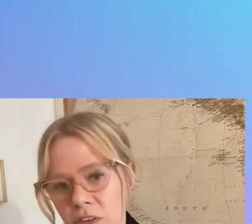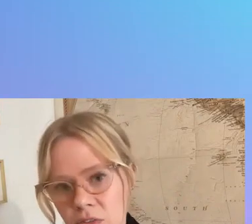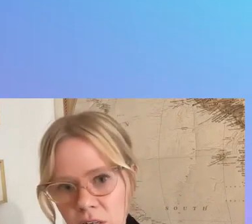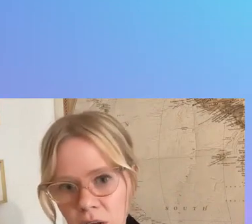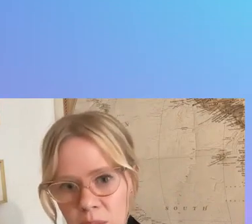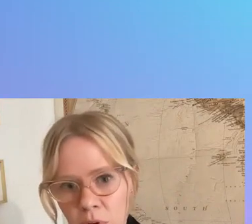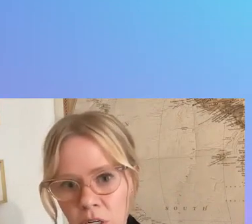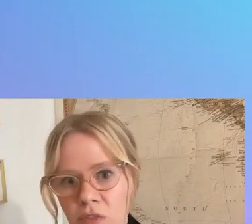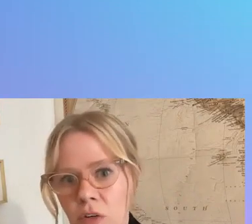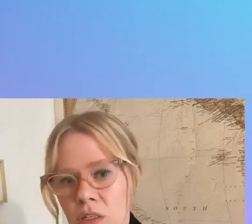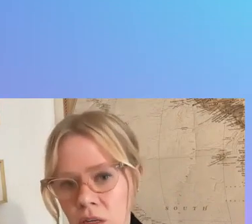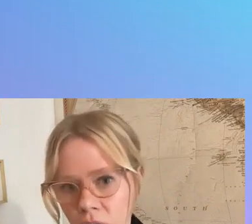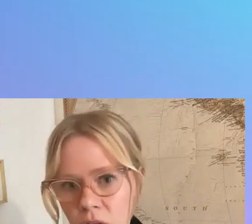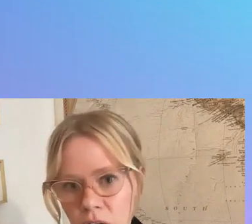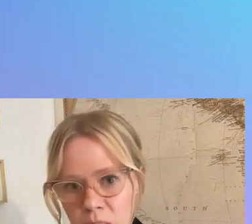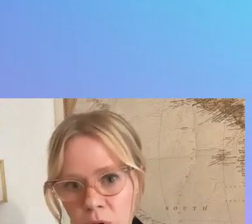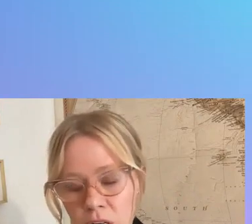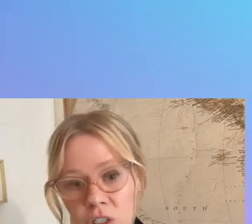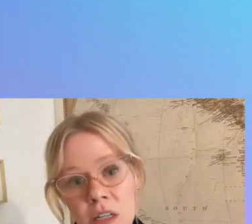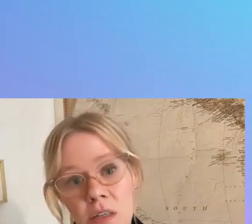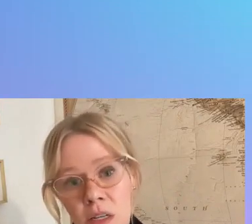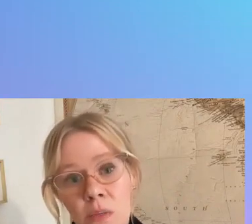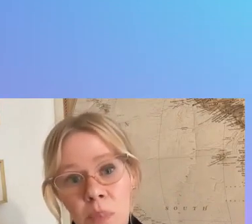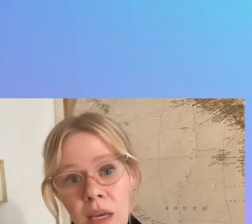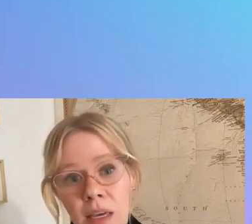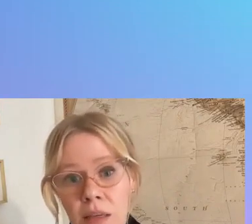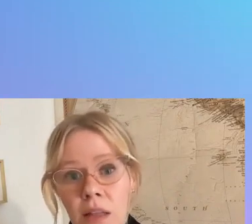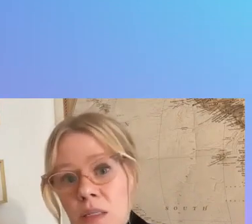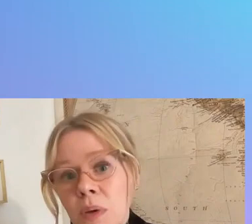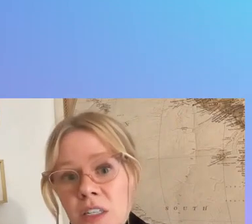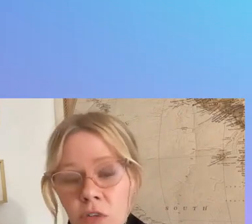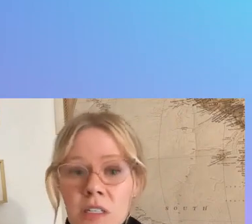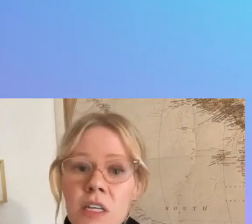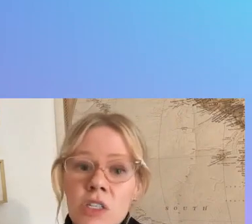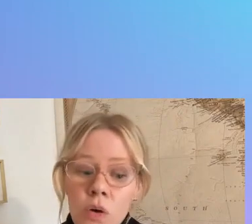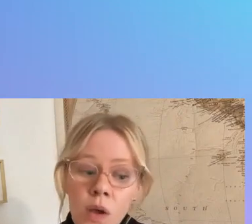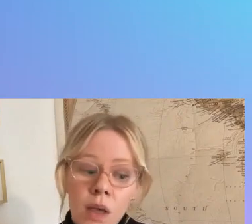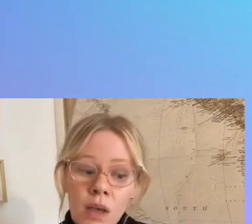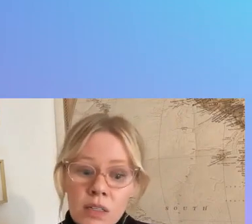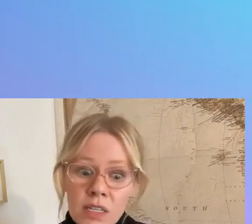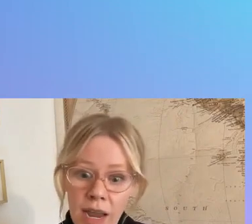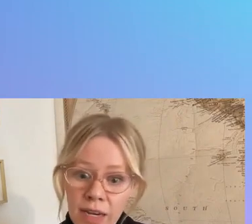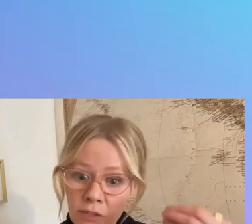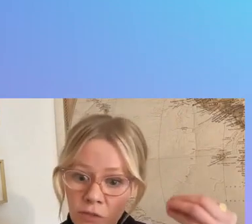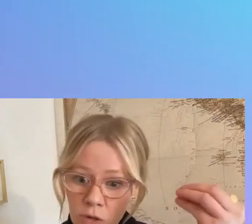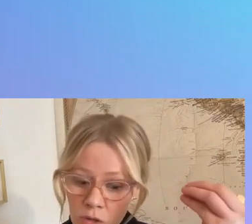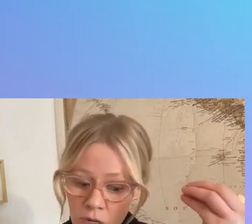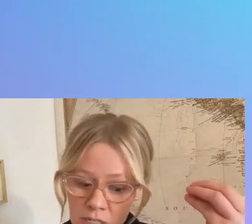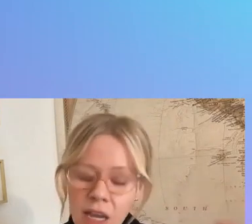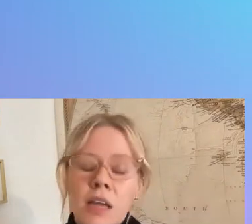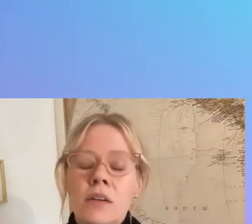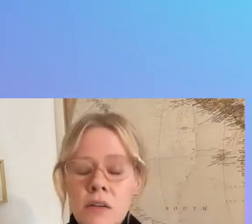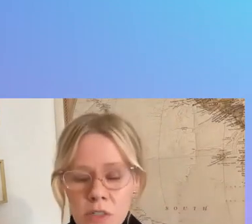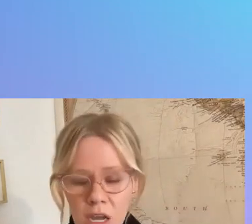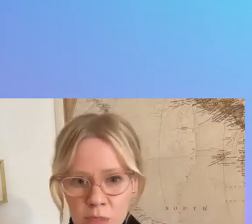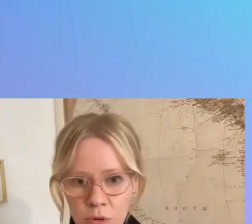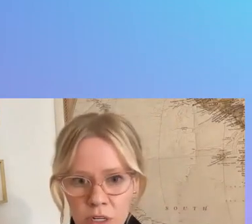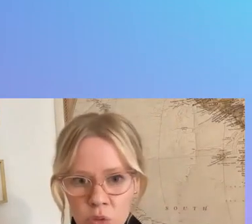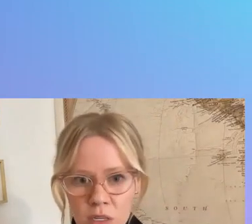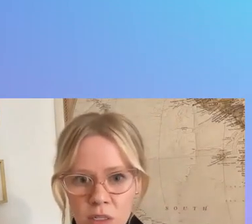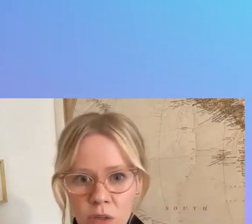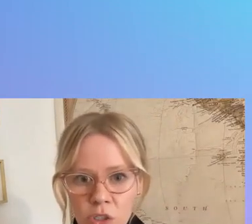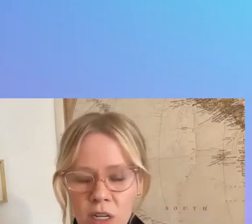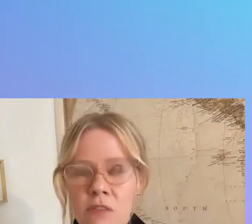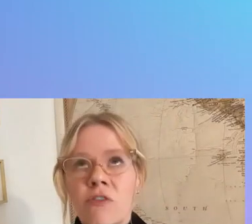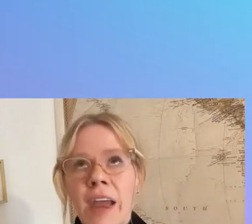10 to 15 dots per inch versus 100 dots per inch, that's a big difference. And so designing for a 10 dots per